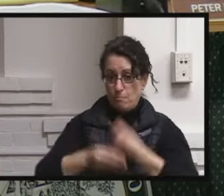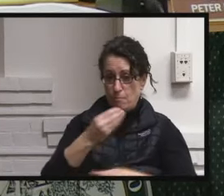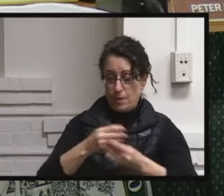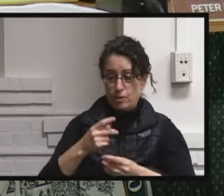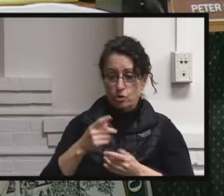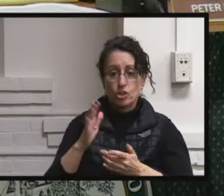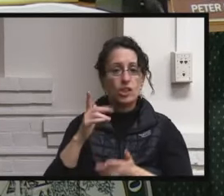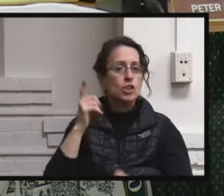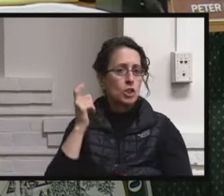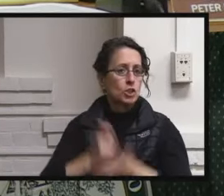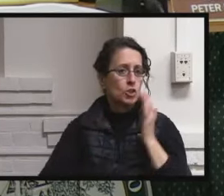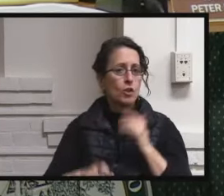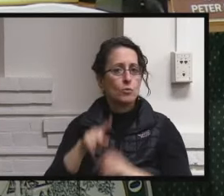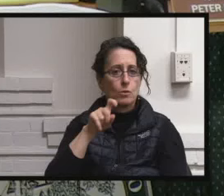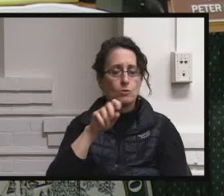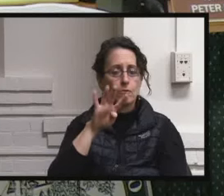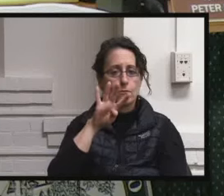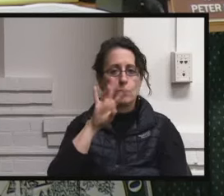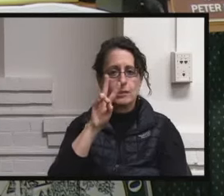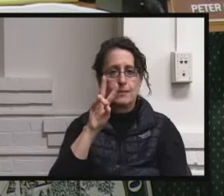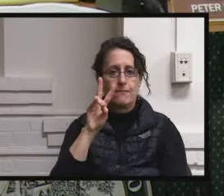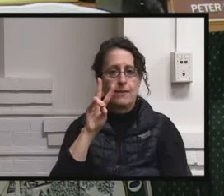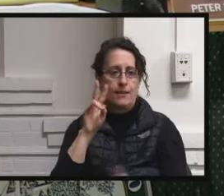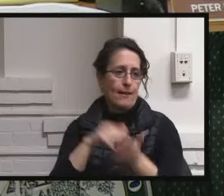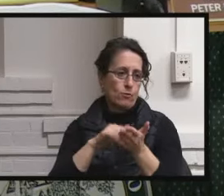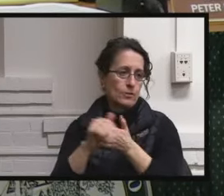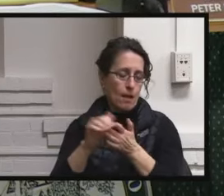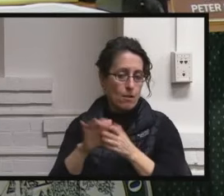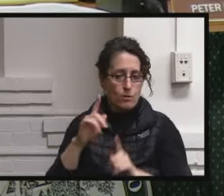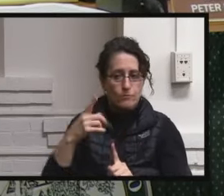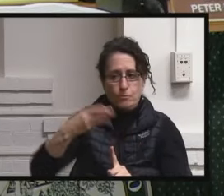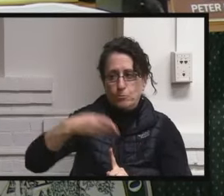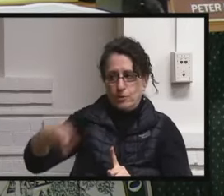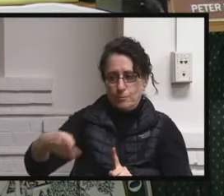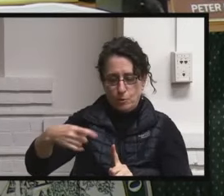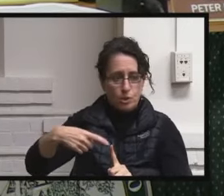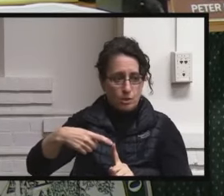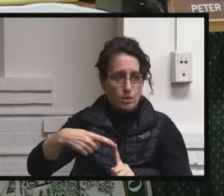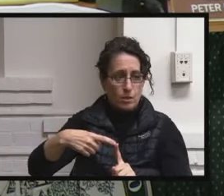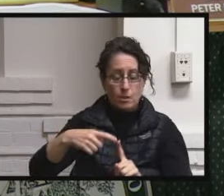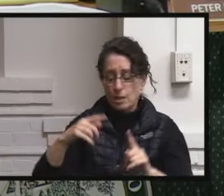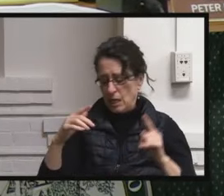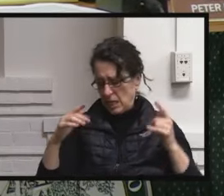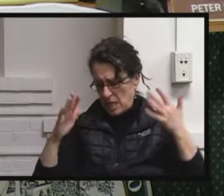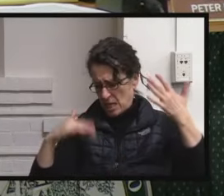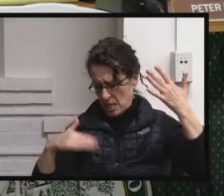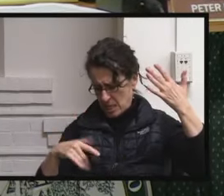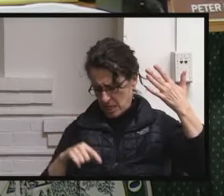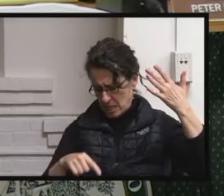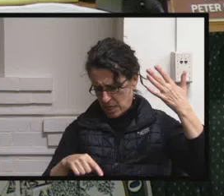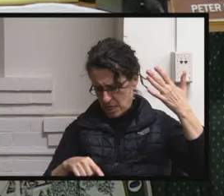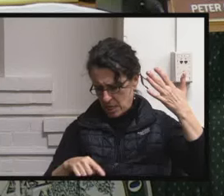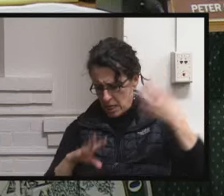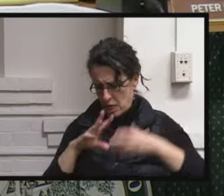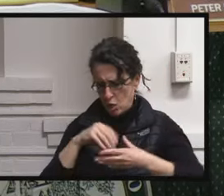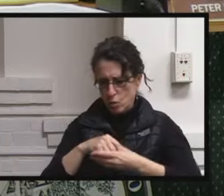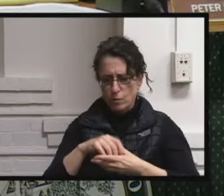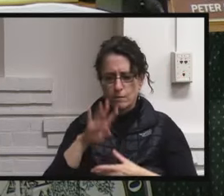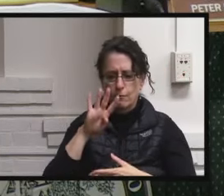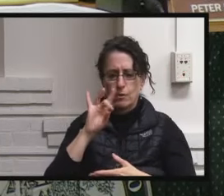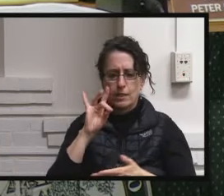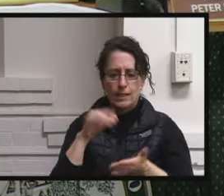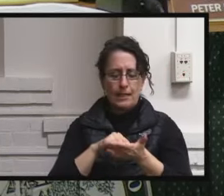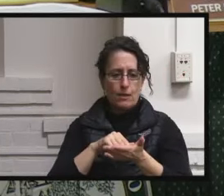$147,229 assessment for the town of Brattleboro. And as I understand it from looking at the note at the bottom, that includes